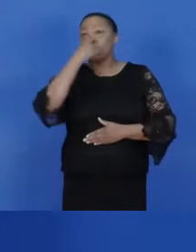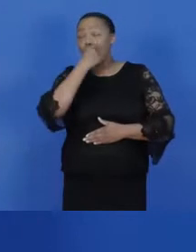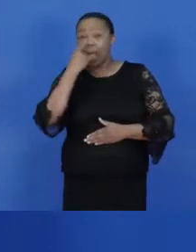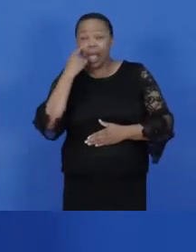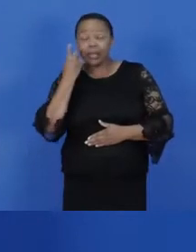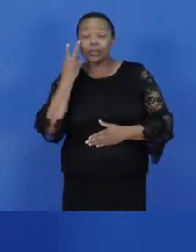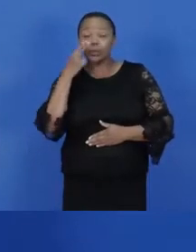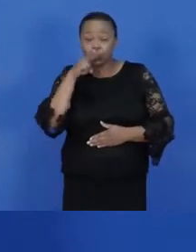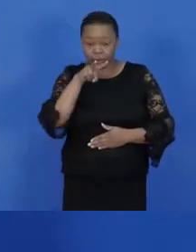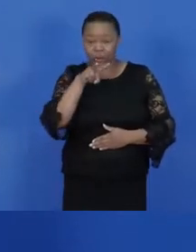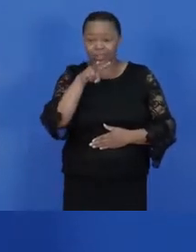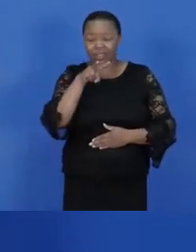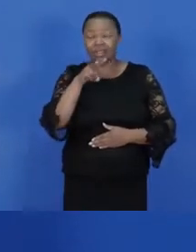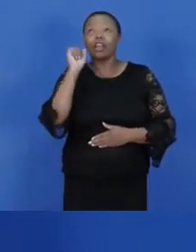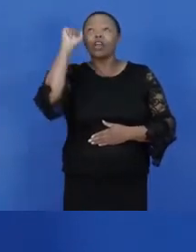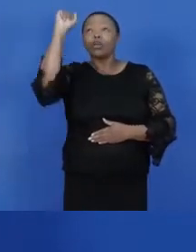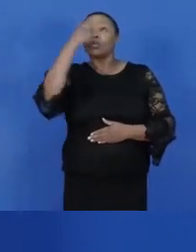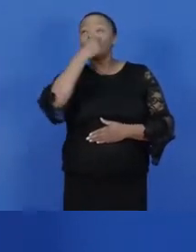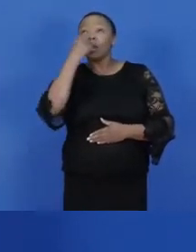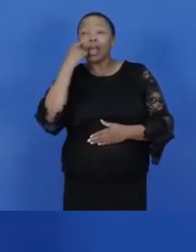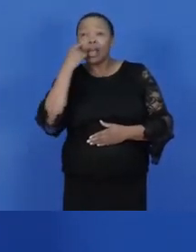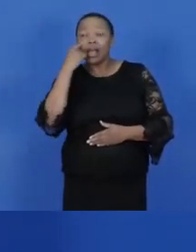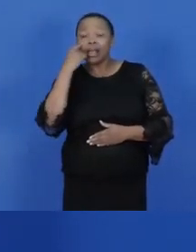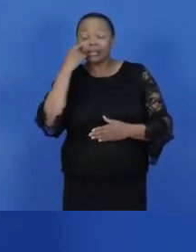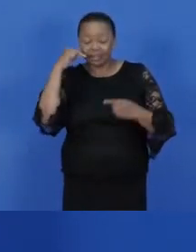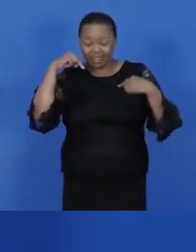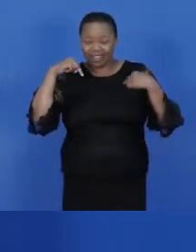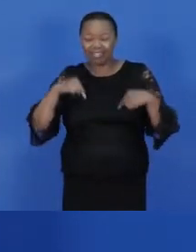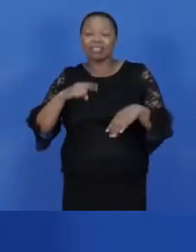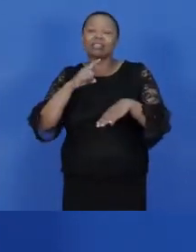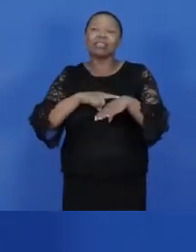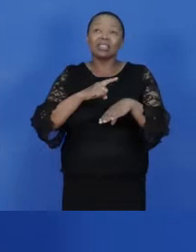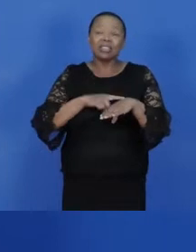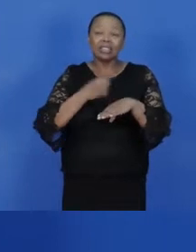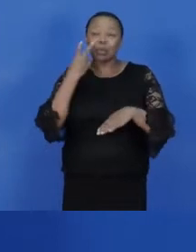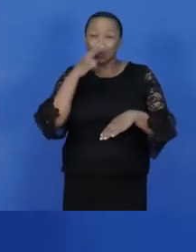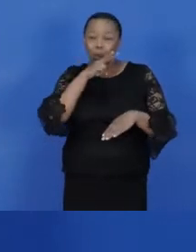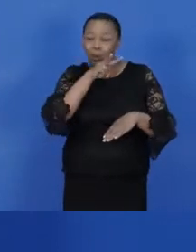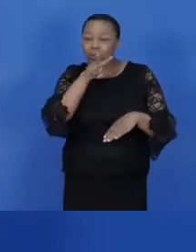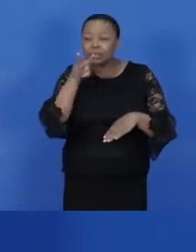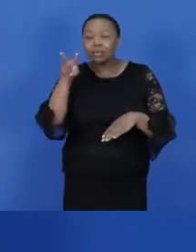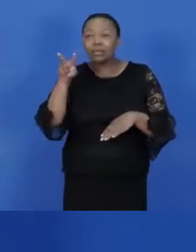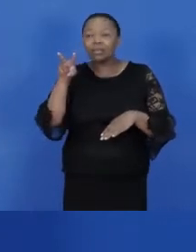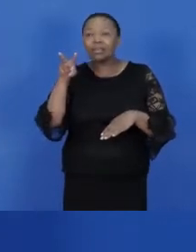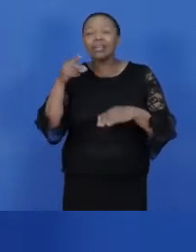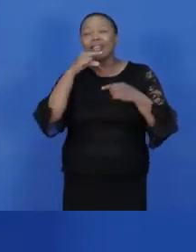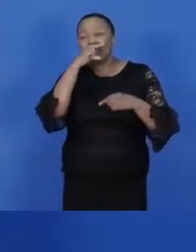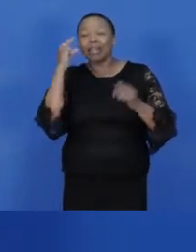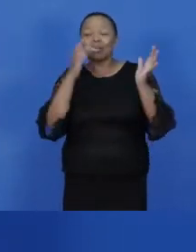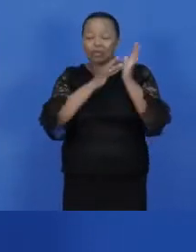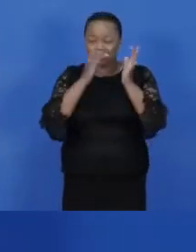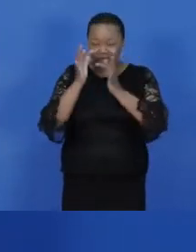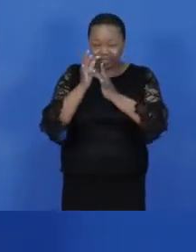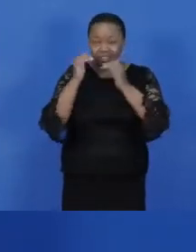us. We thank you for your eyes at this particular time. We thank you for your eyes this season that are upon us, almighty God. In the